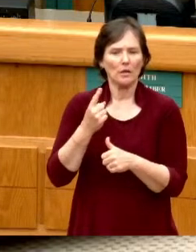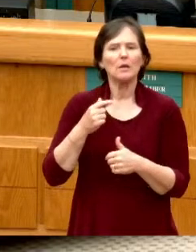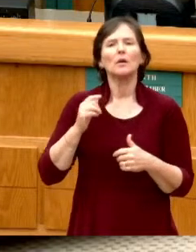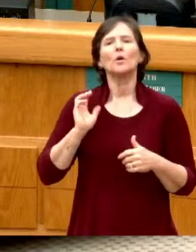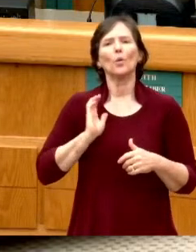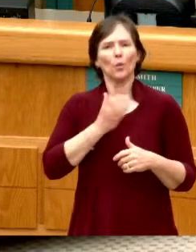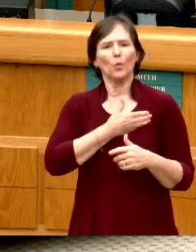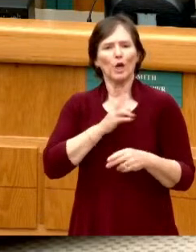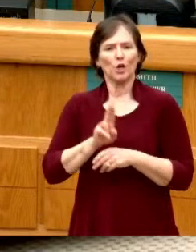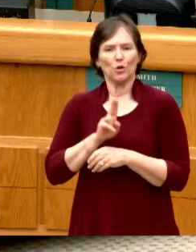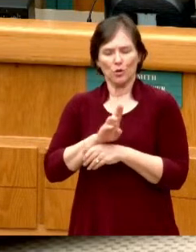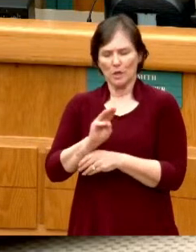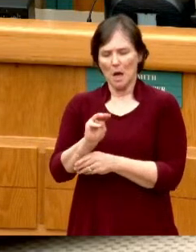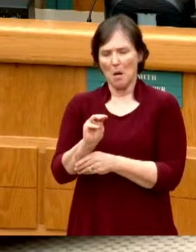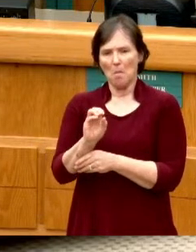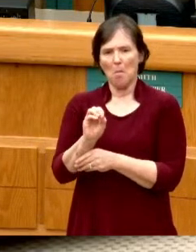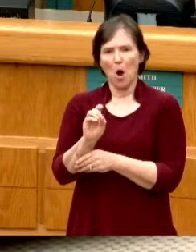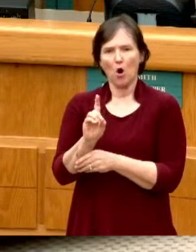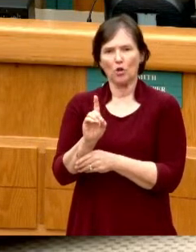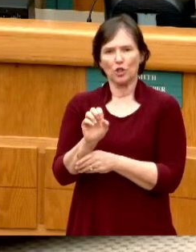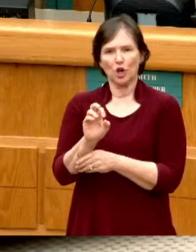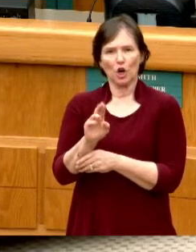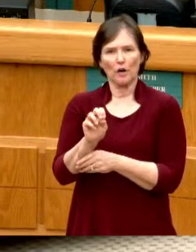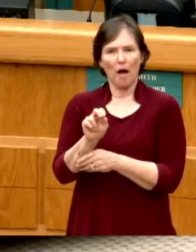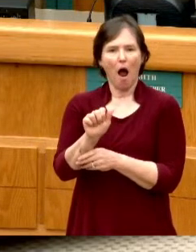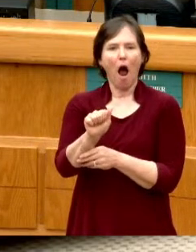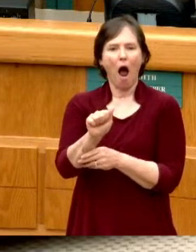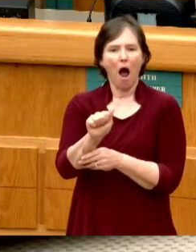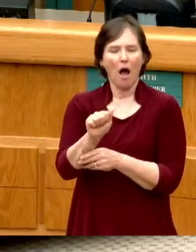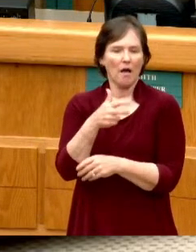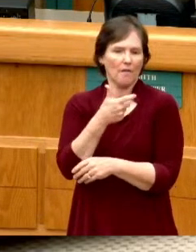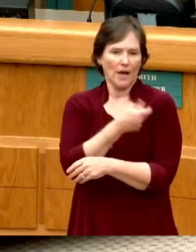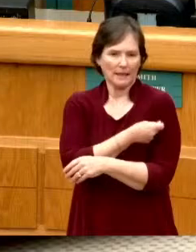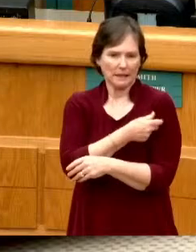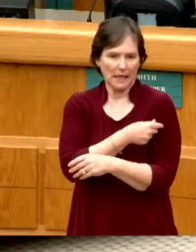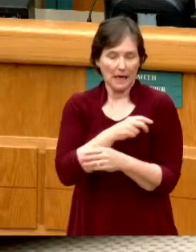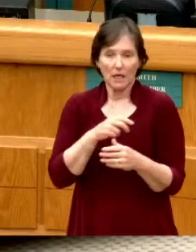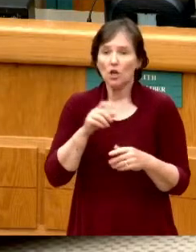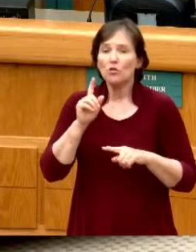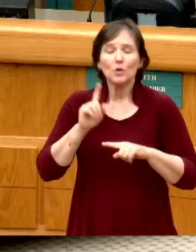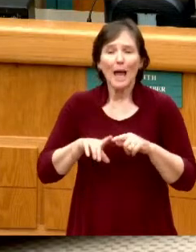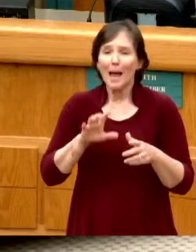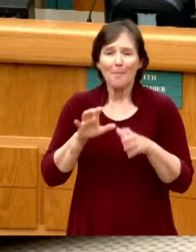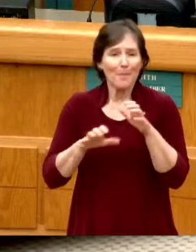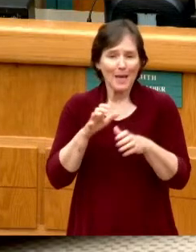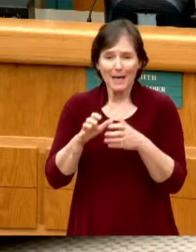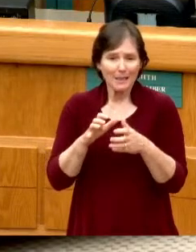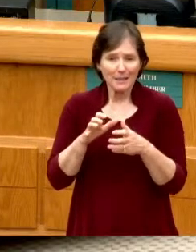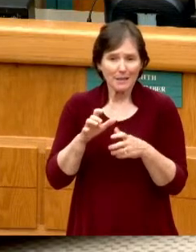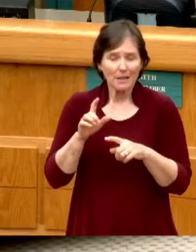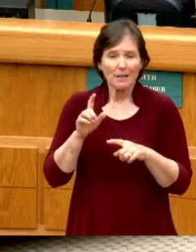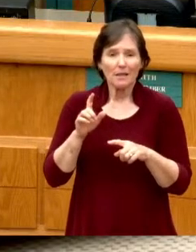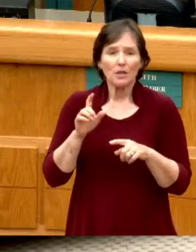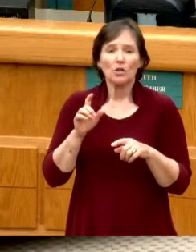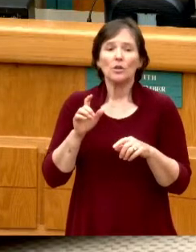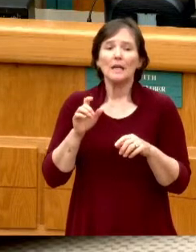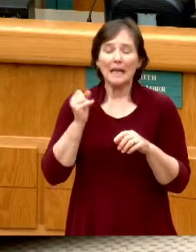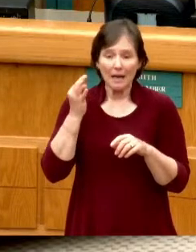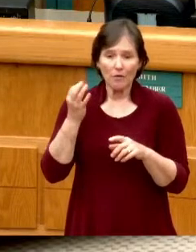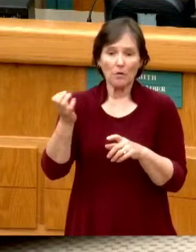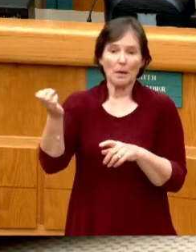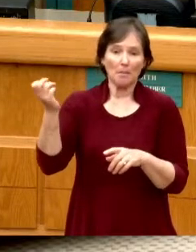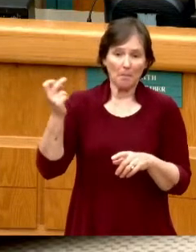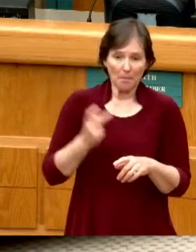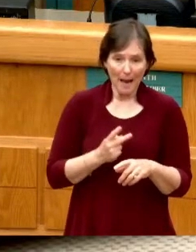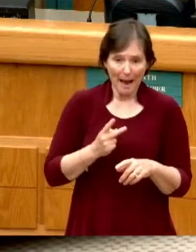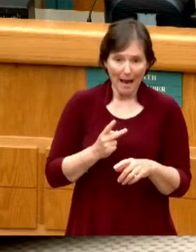Moderna. So you cannot mix vaccines. So if you've come through our drive-through clinic, in about a month, you're going to need to be coming back